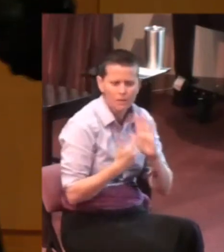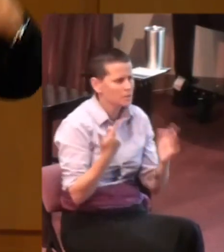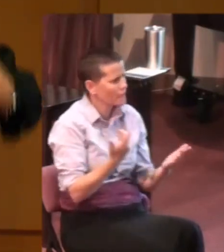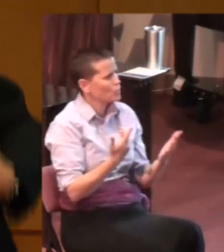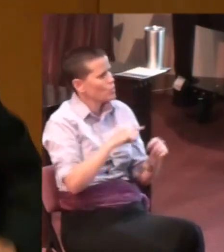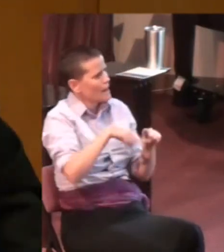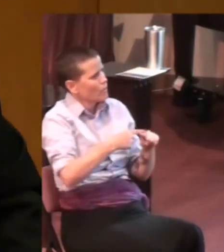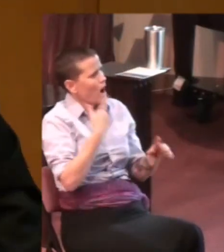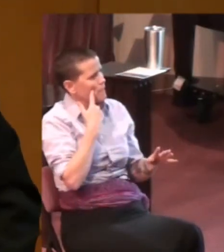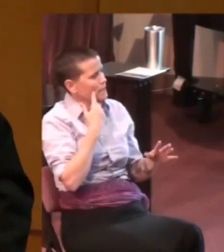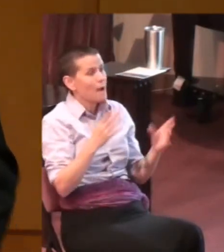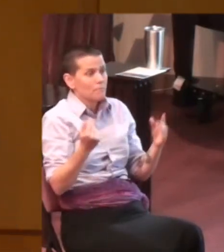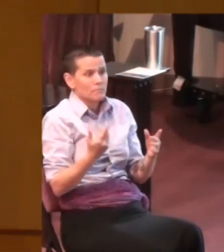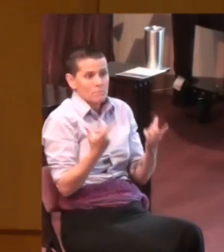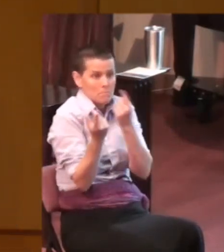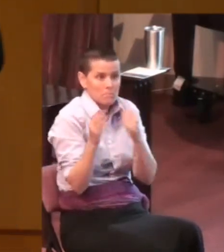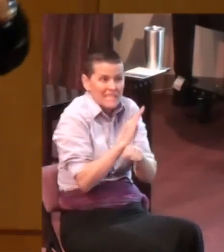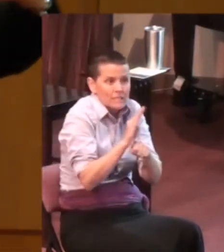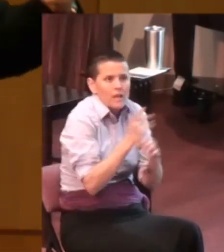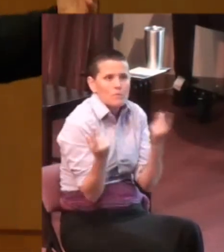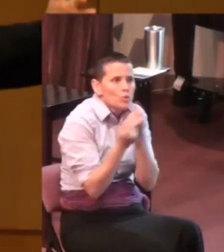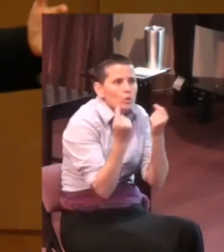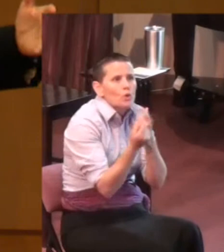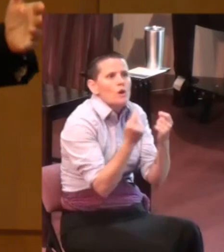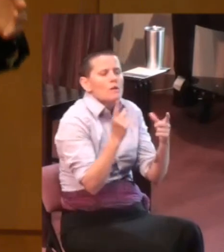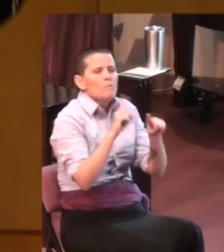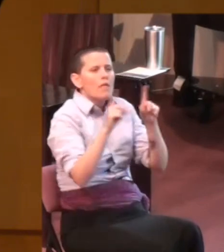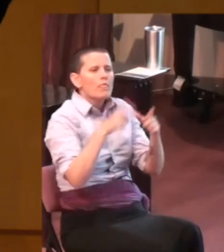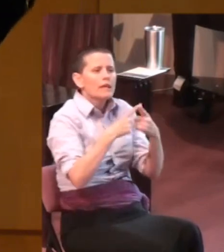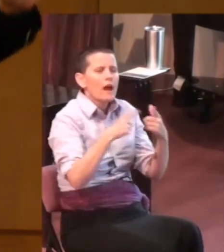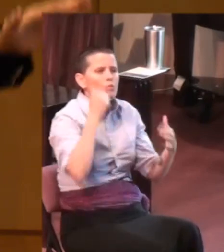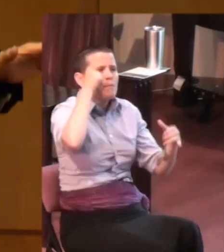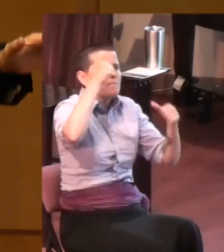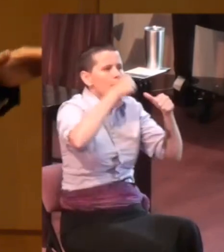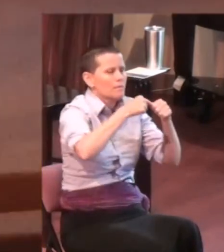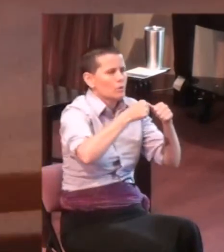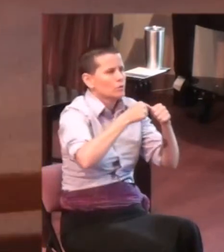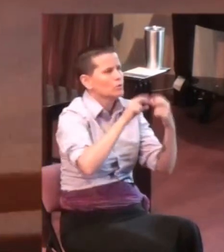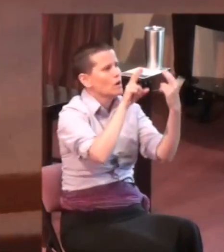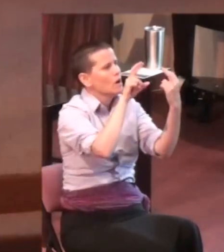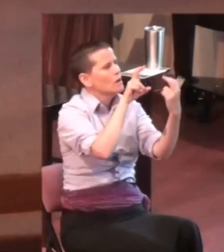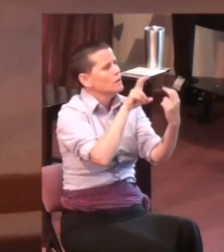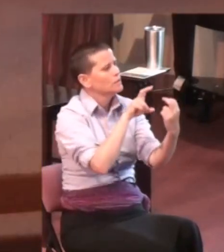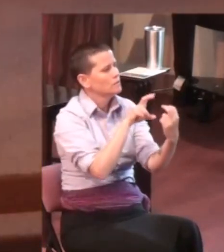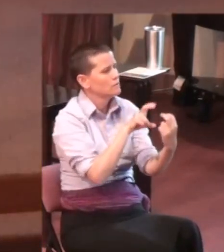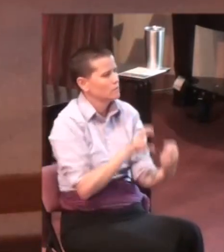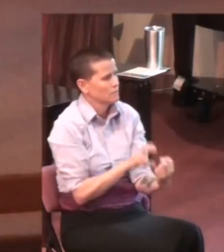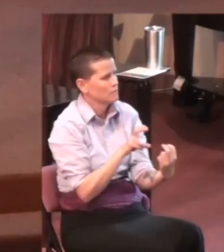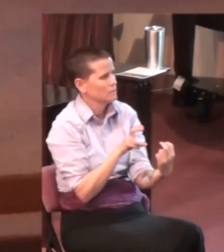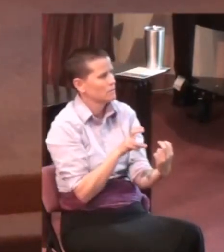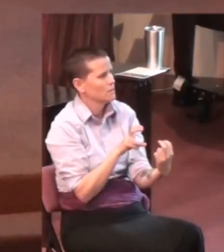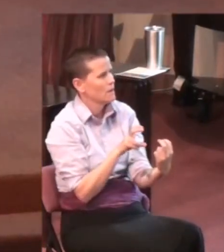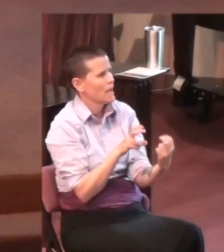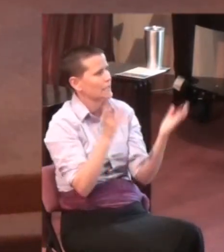could bring that peace from the depths into the room. And you could see the calming effect in somebody's life that's